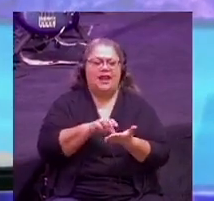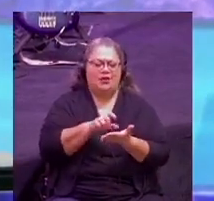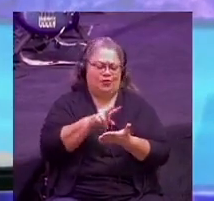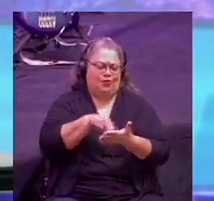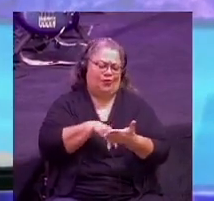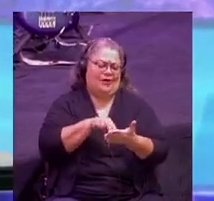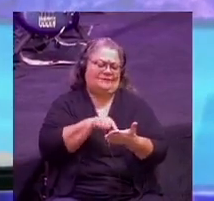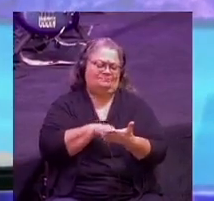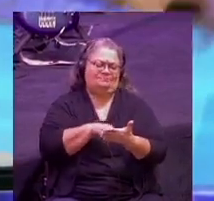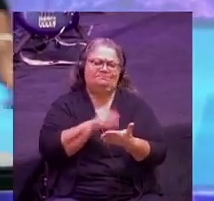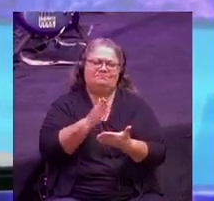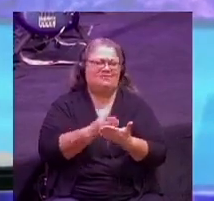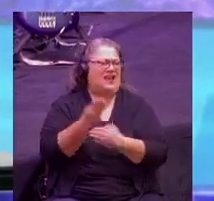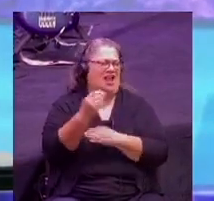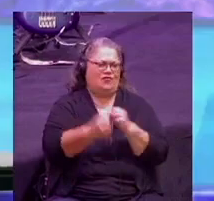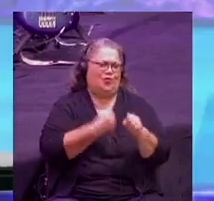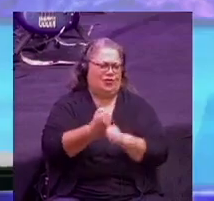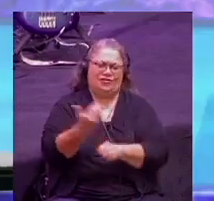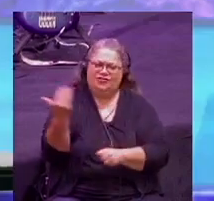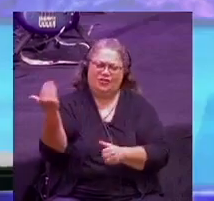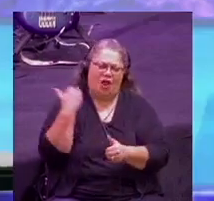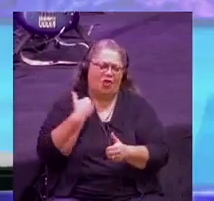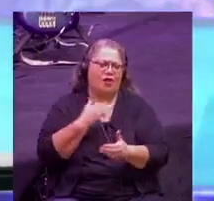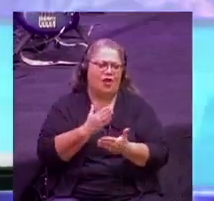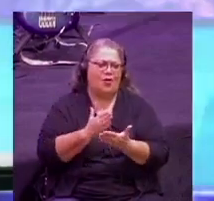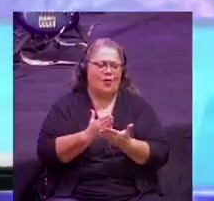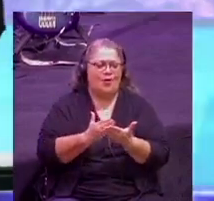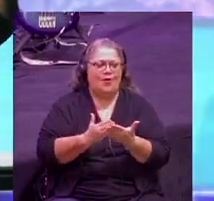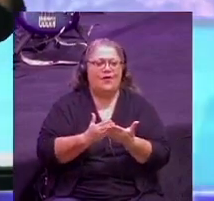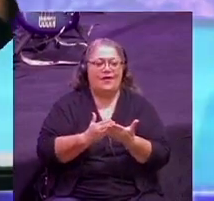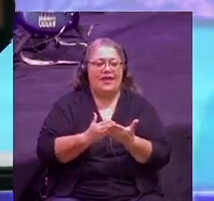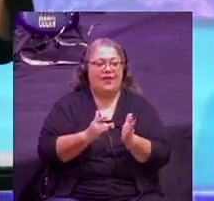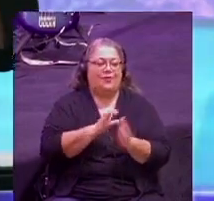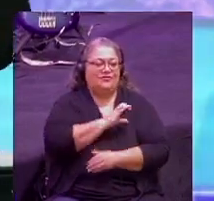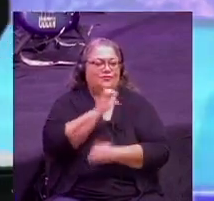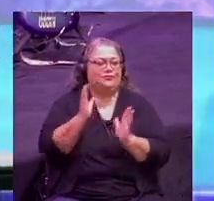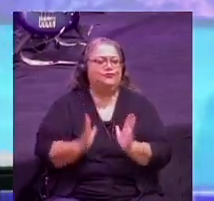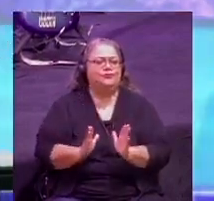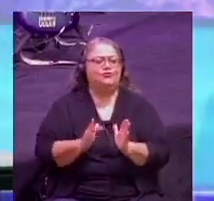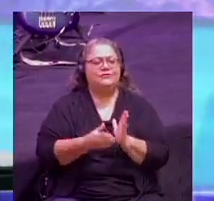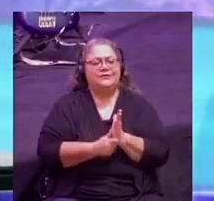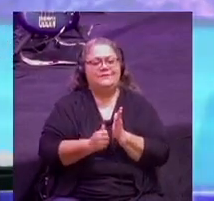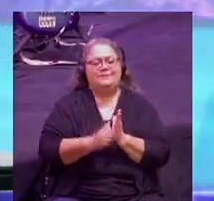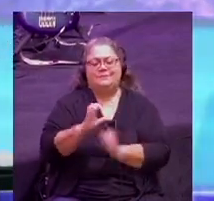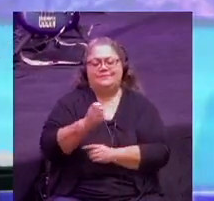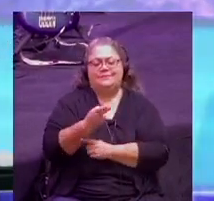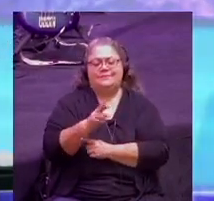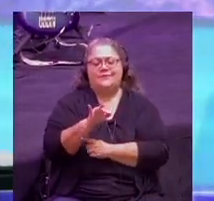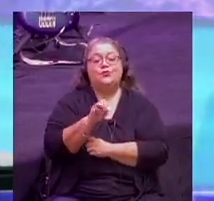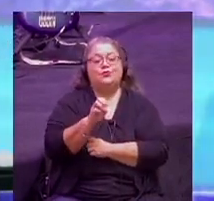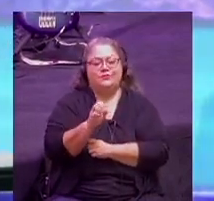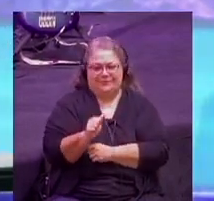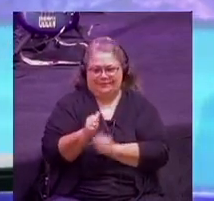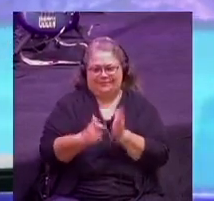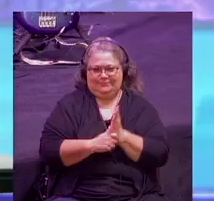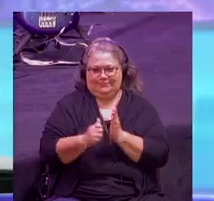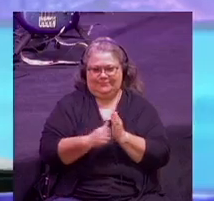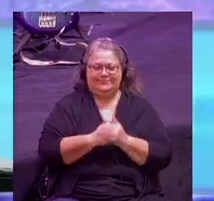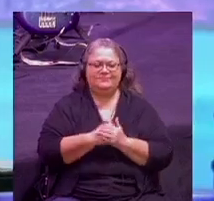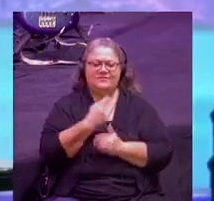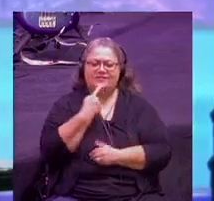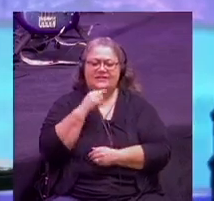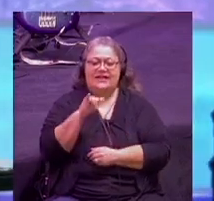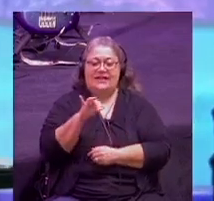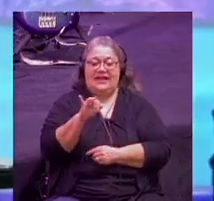way, a few years back, but it was in Charisma magazine. And they said if the Holy Spirit were to withdraw his